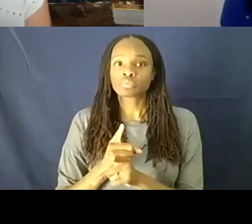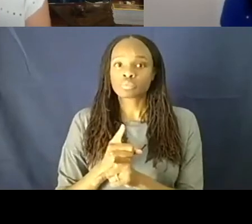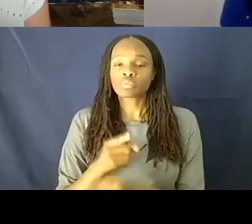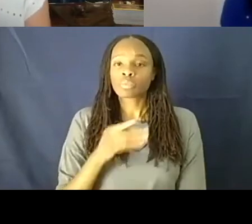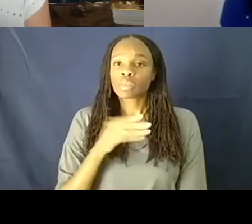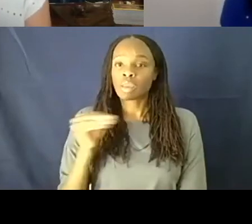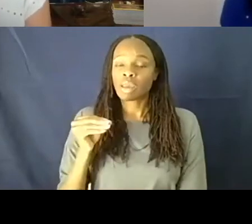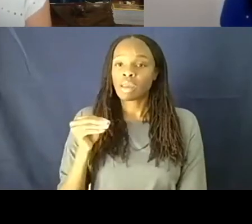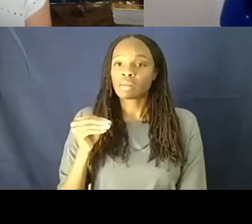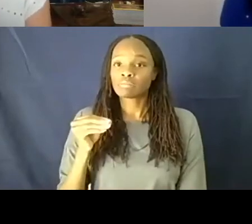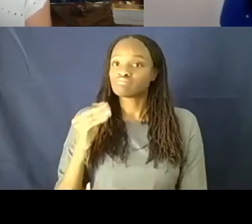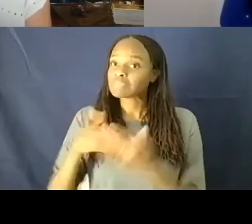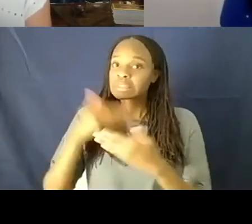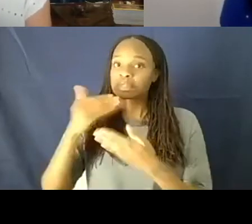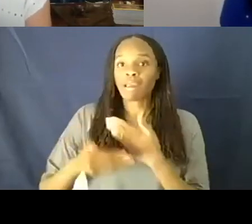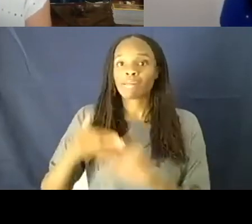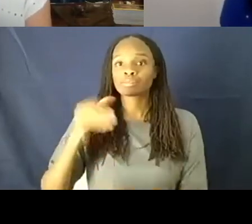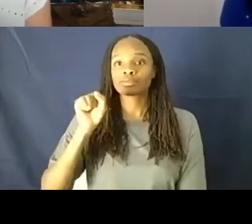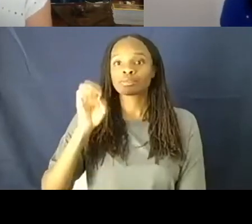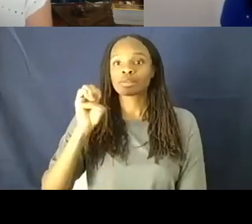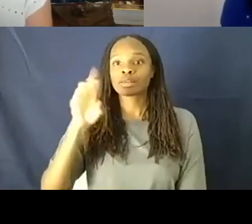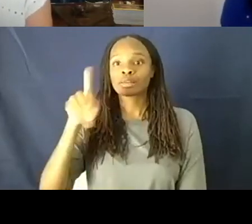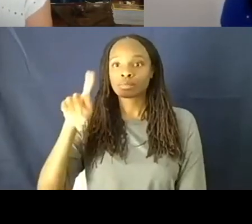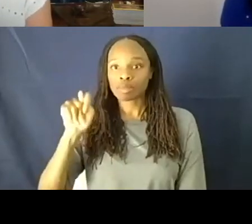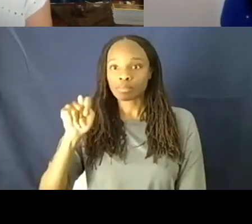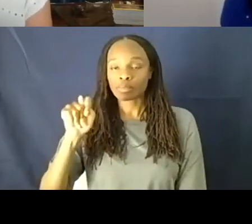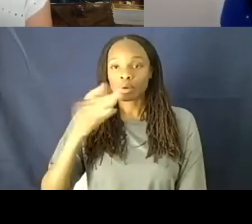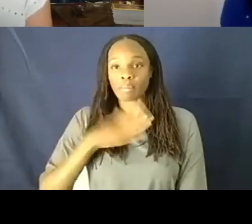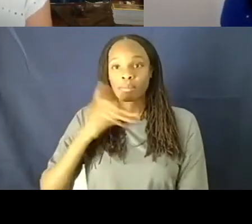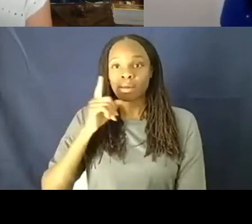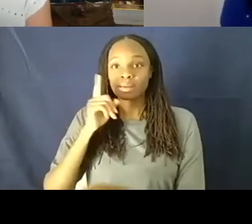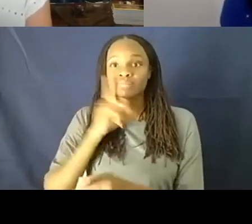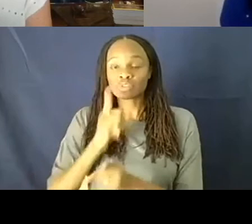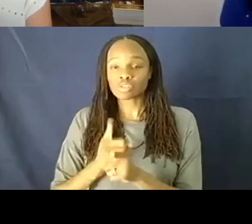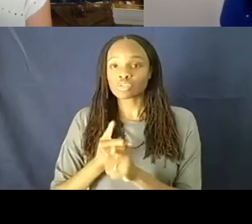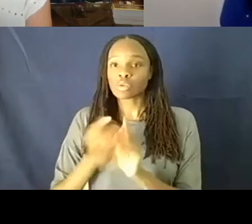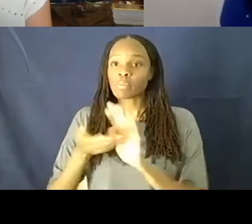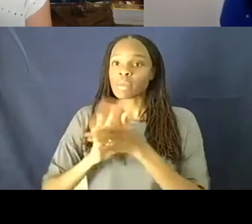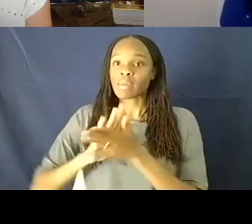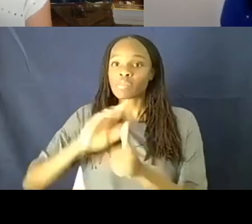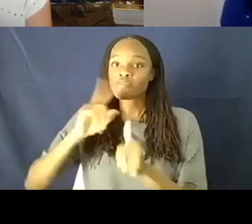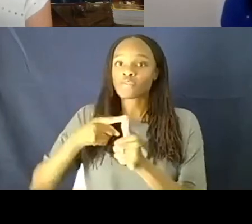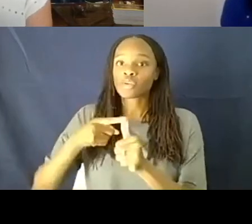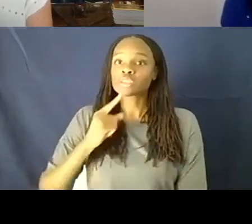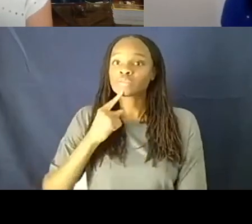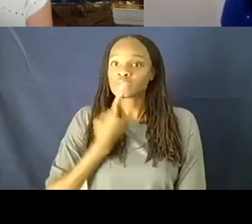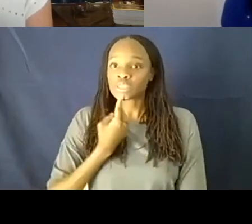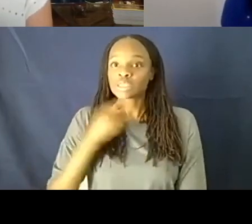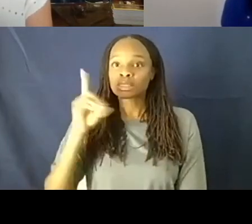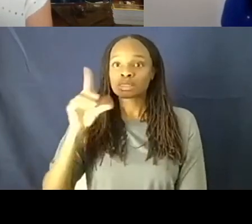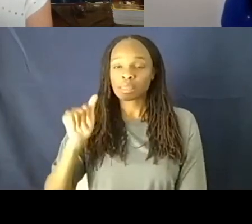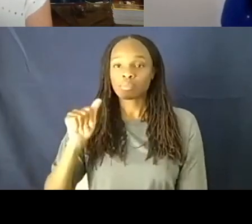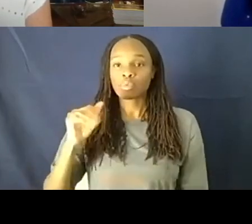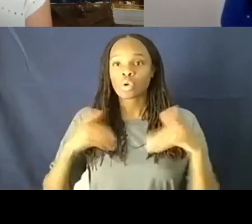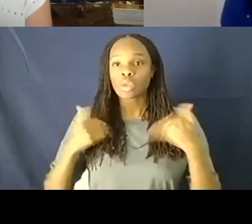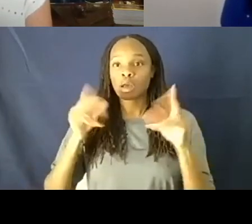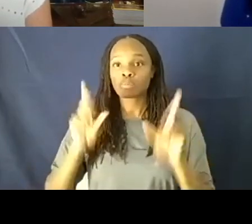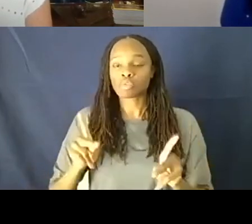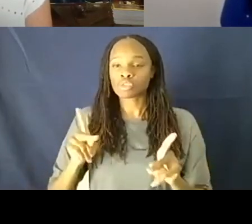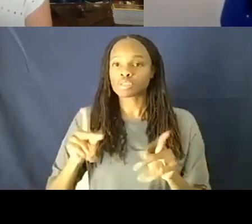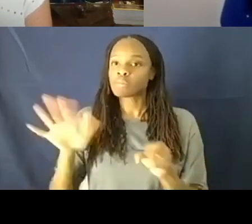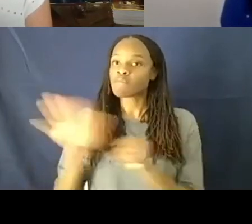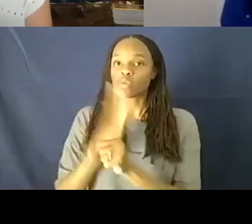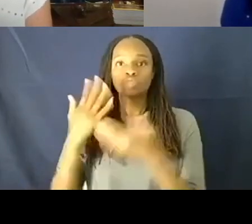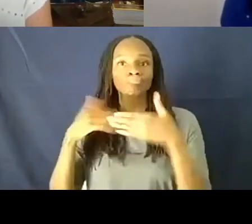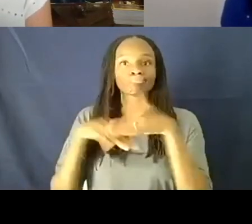next September, she became the first severely disabled youngster to be fully integrated